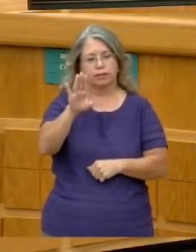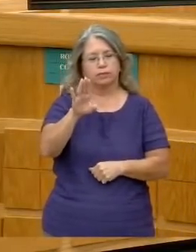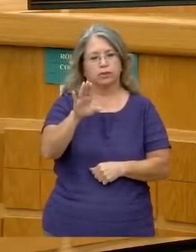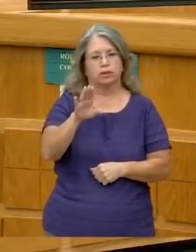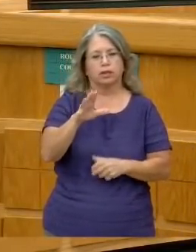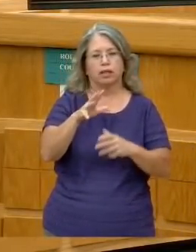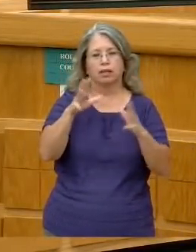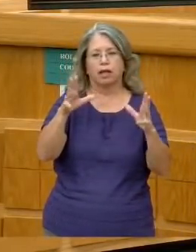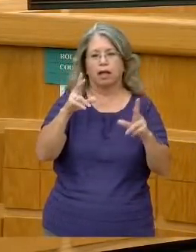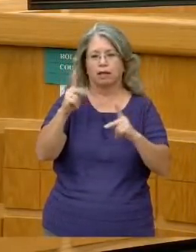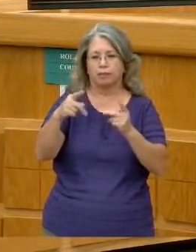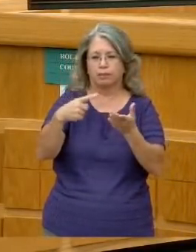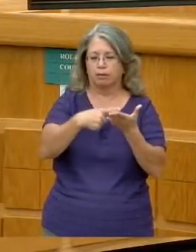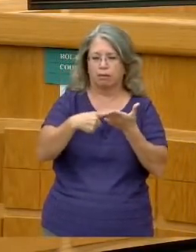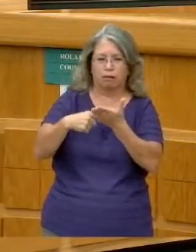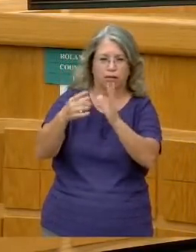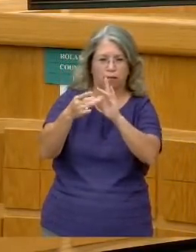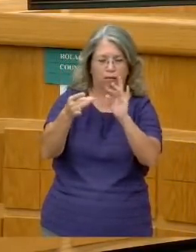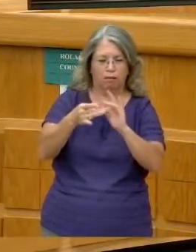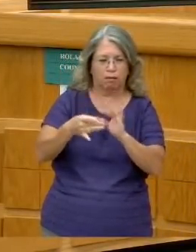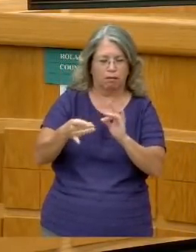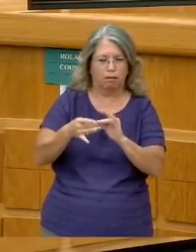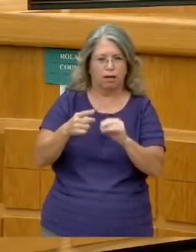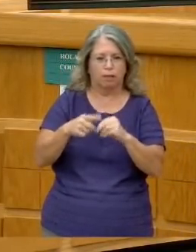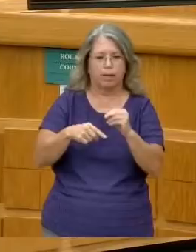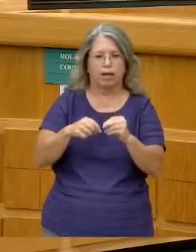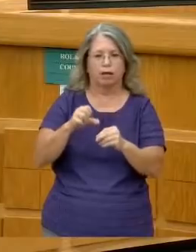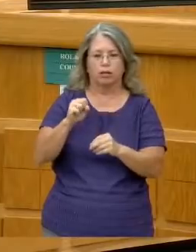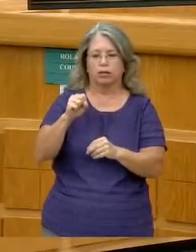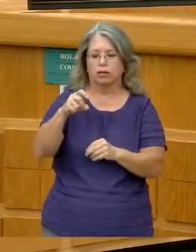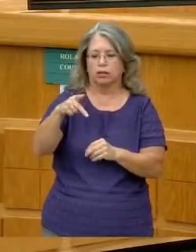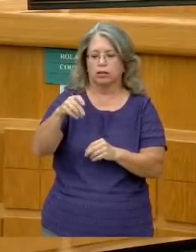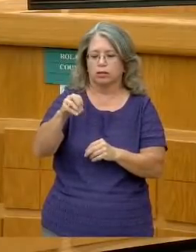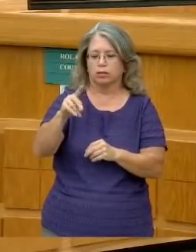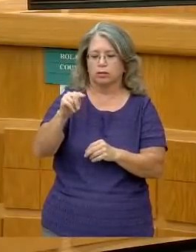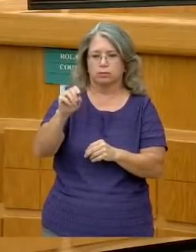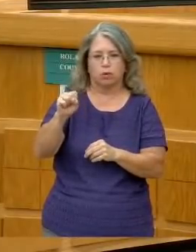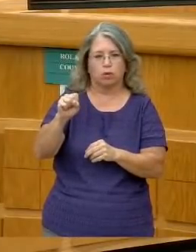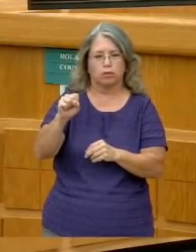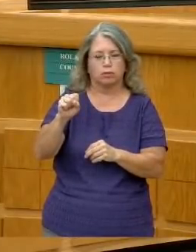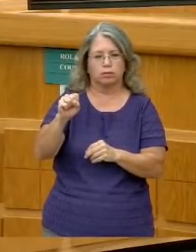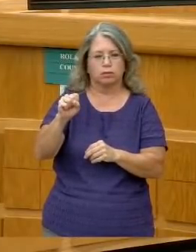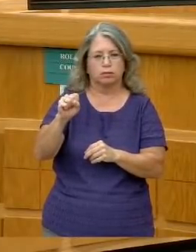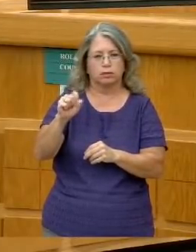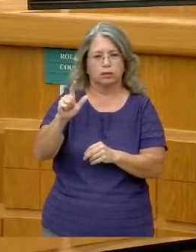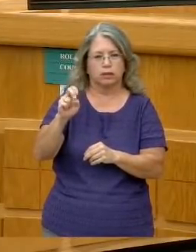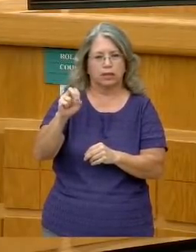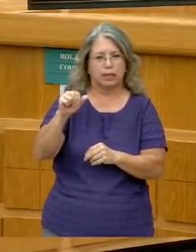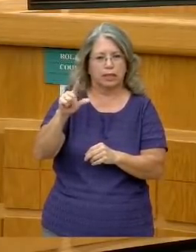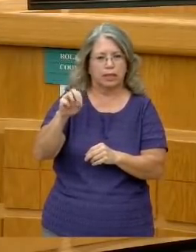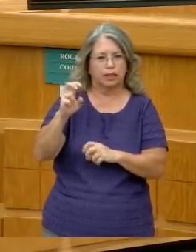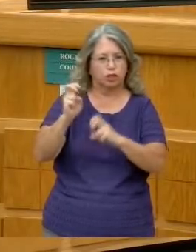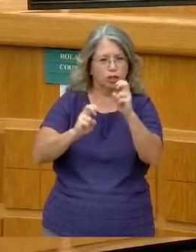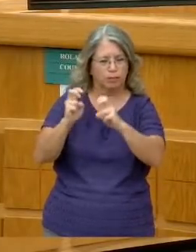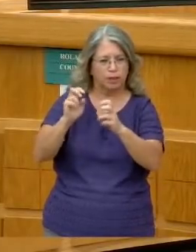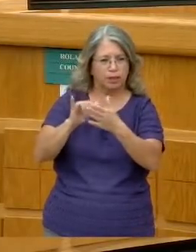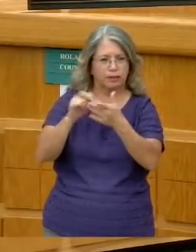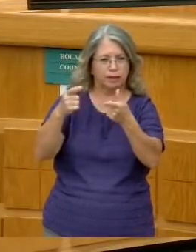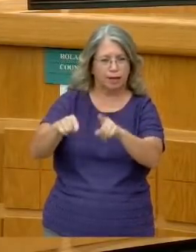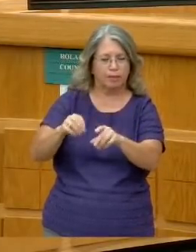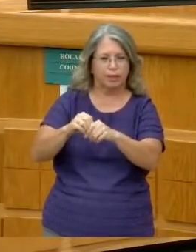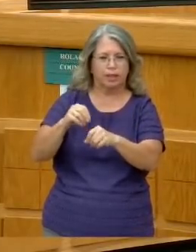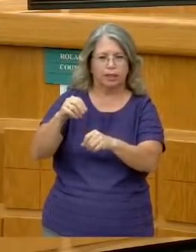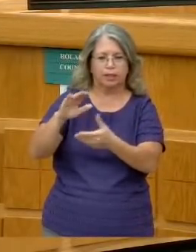a sporting event, a league tournament that's taking place in Portland, the city of Portland.